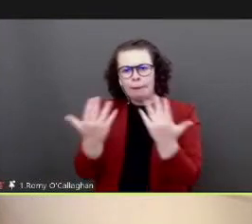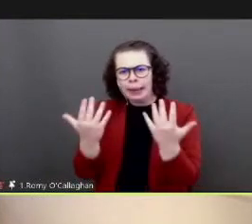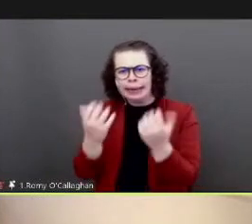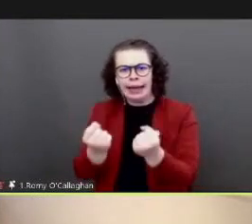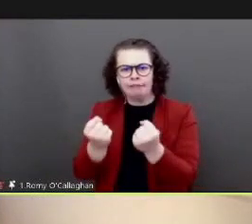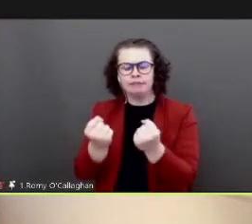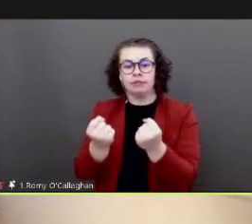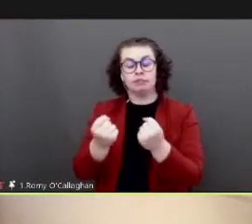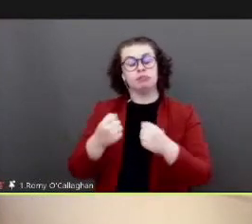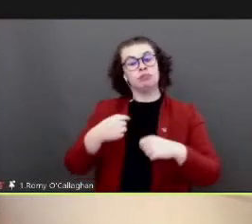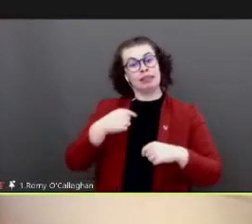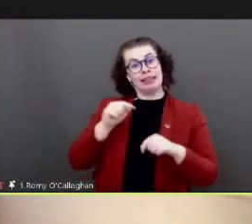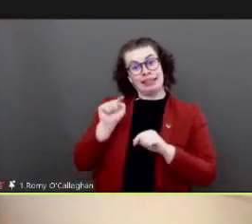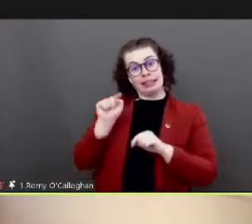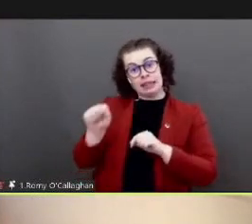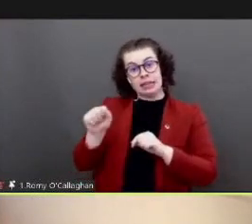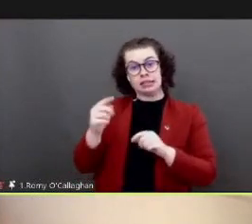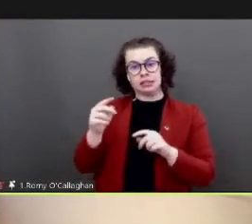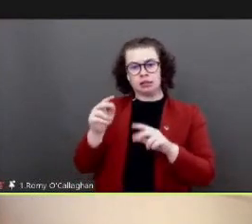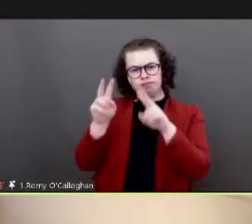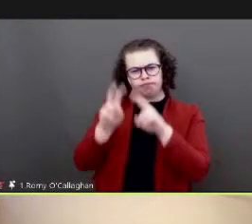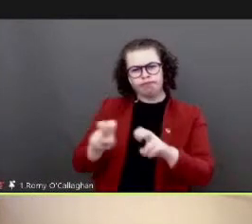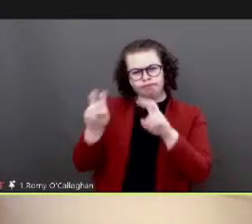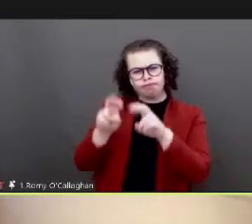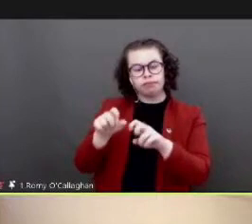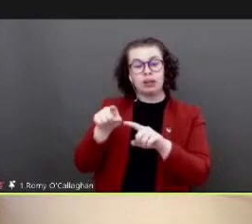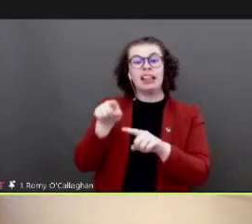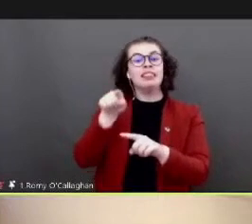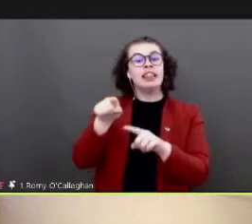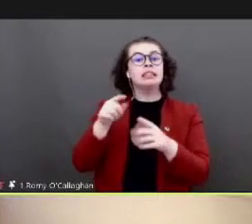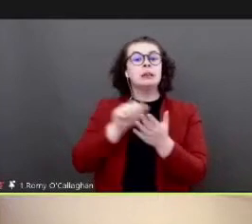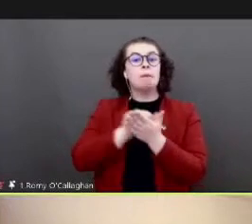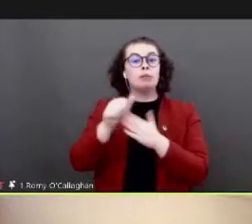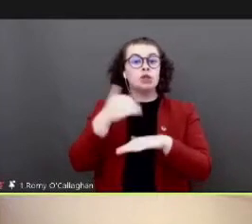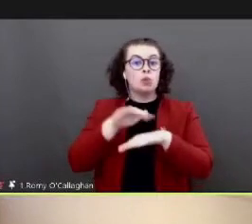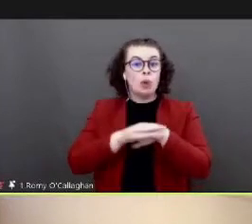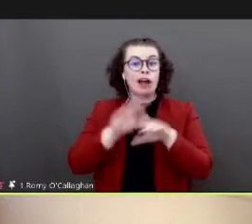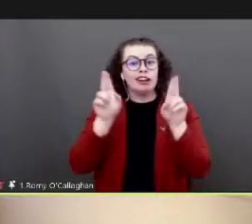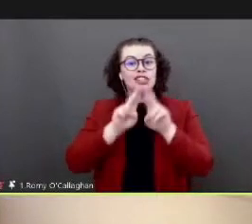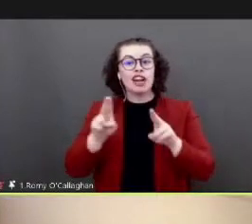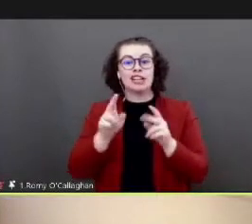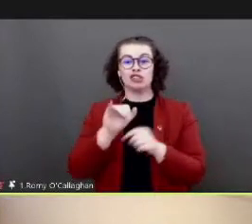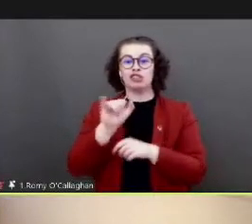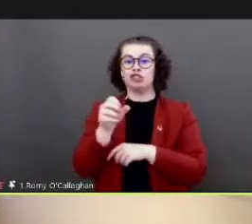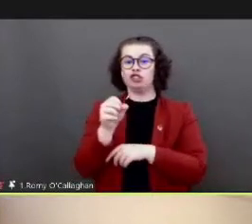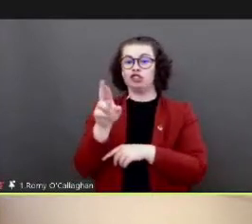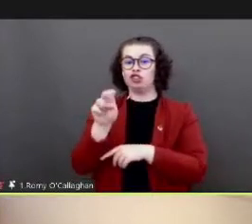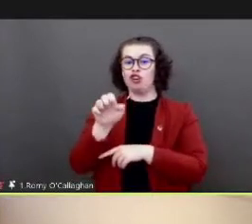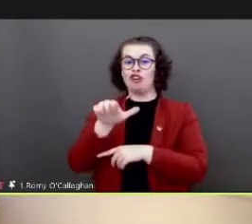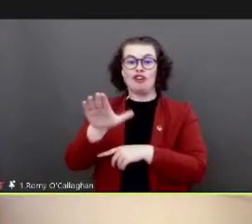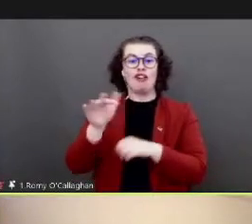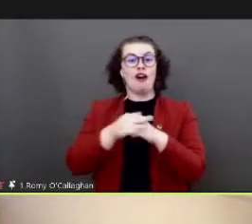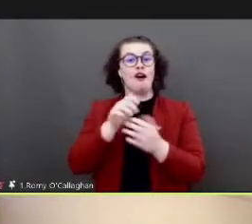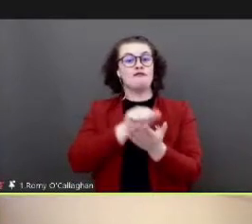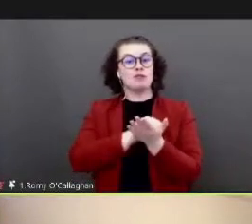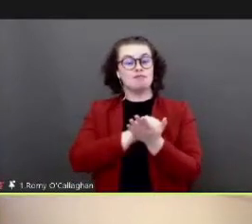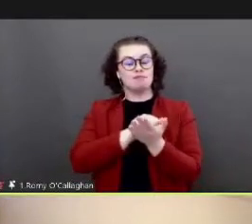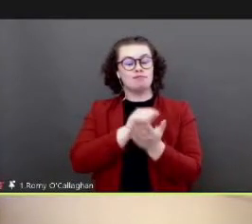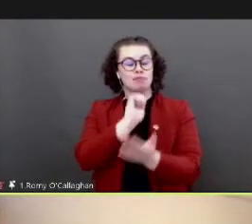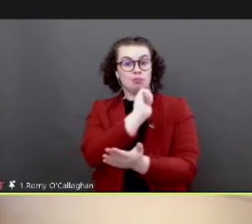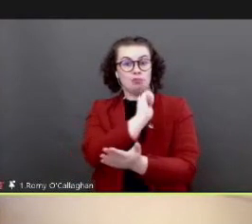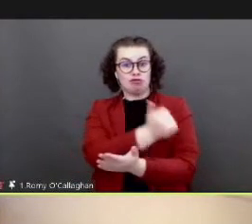The findings of this review, this is published in the International Journal of Prisoner Health, if anyone wants to look at the full text, the